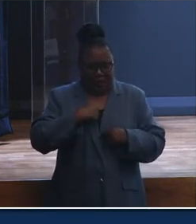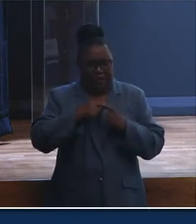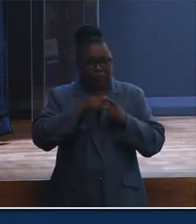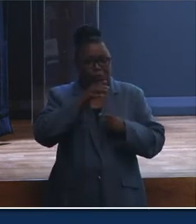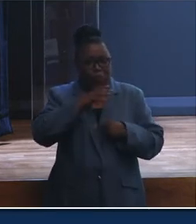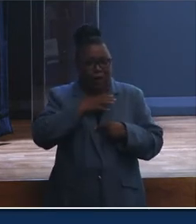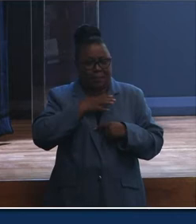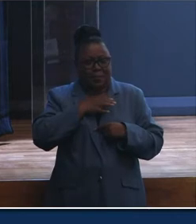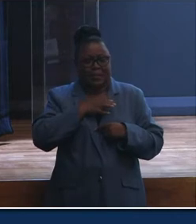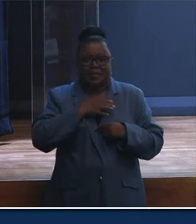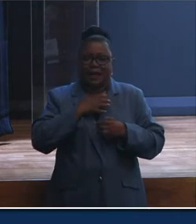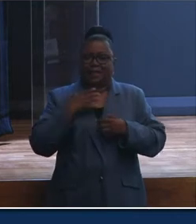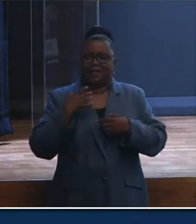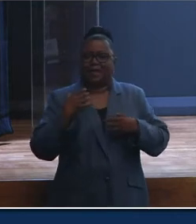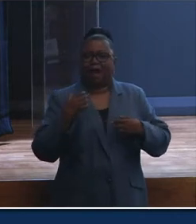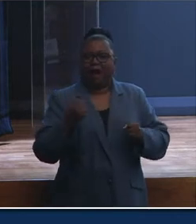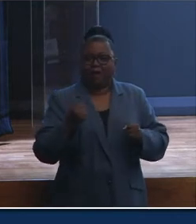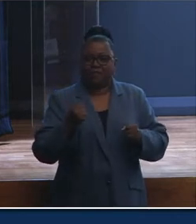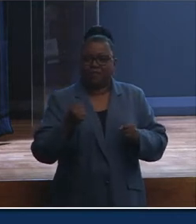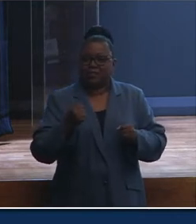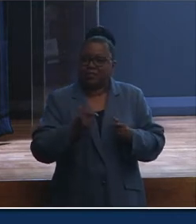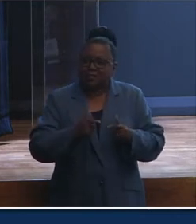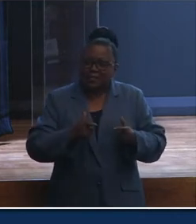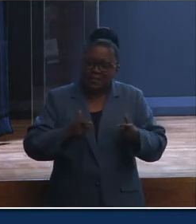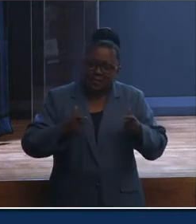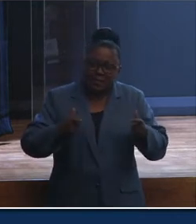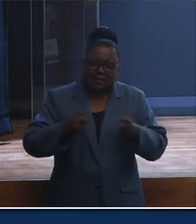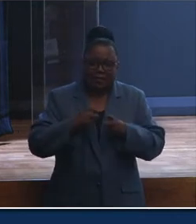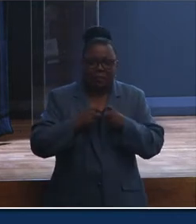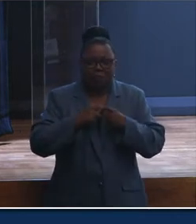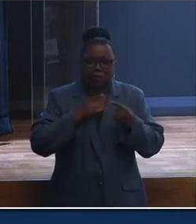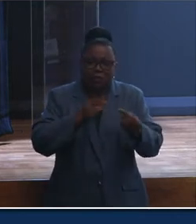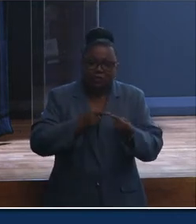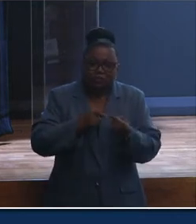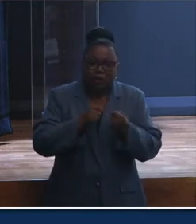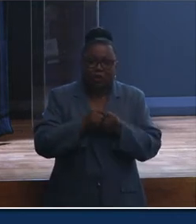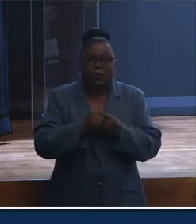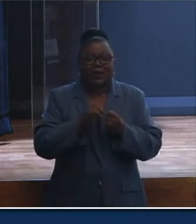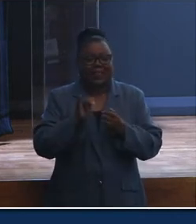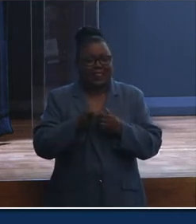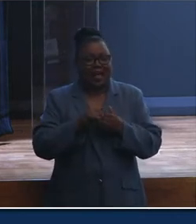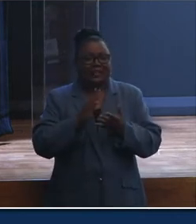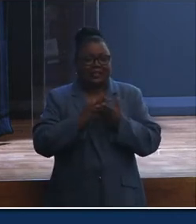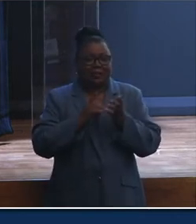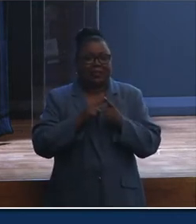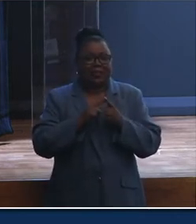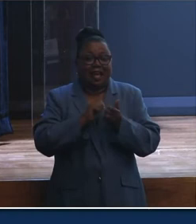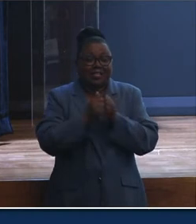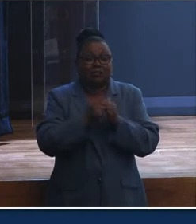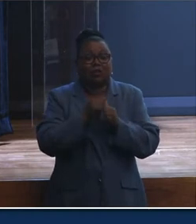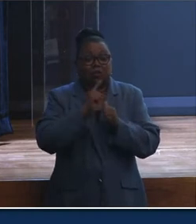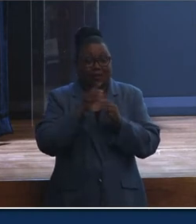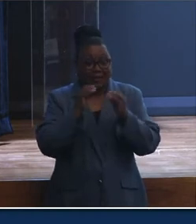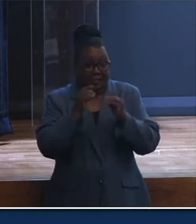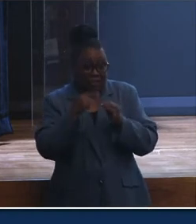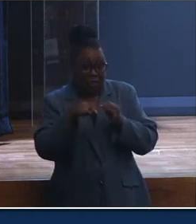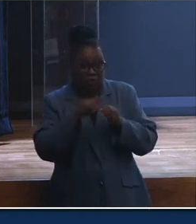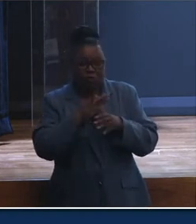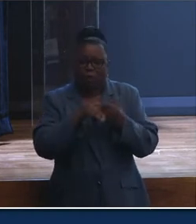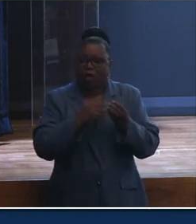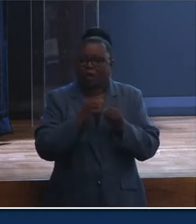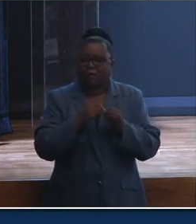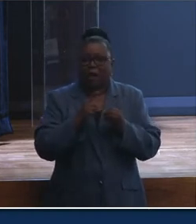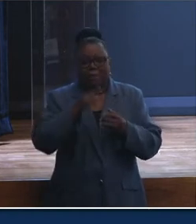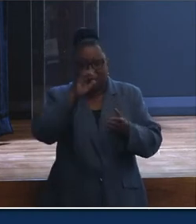women, confidence is the biggest problem that we struggle with, and that is something that sports really can teach you, all